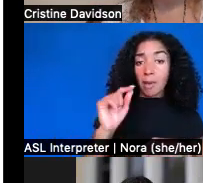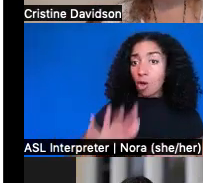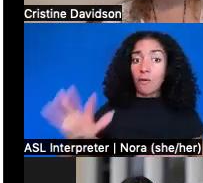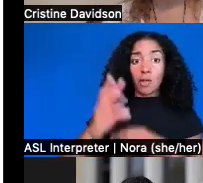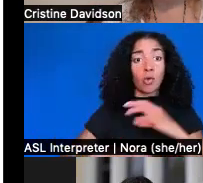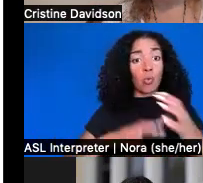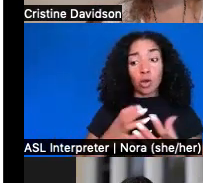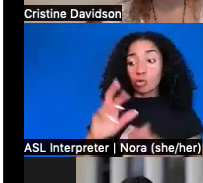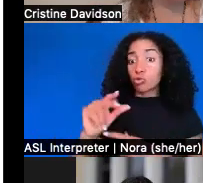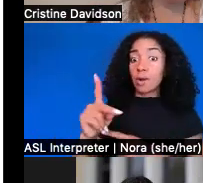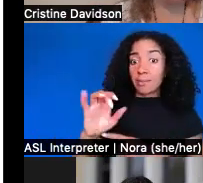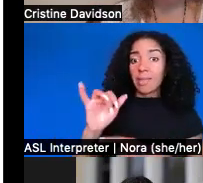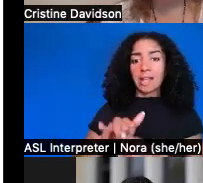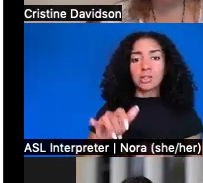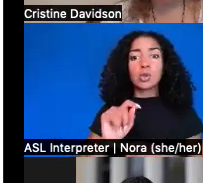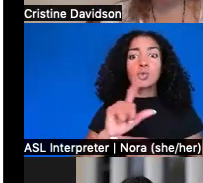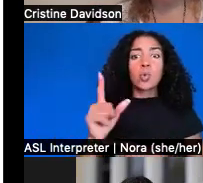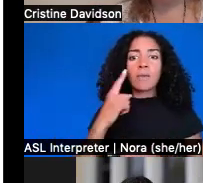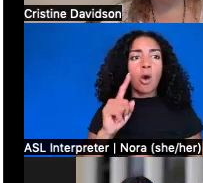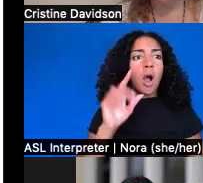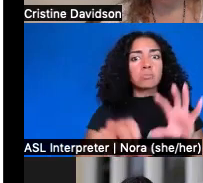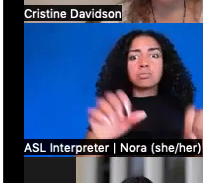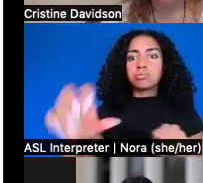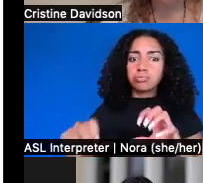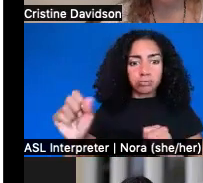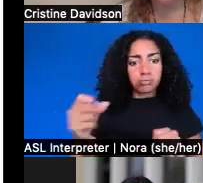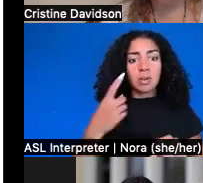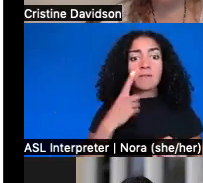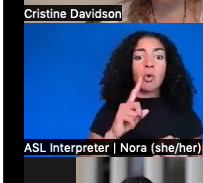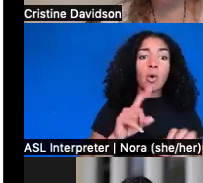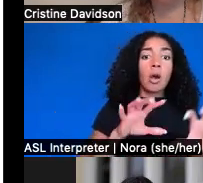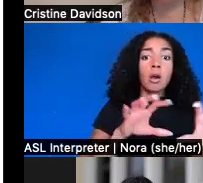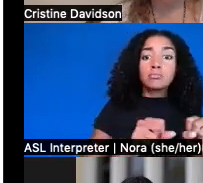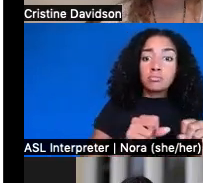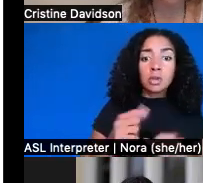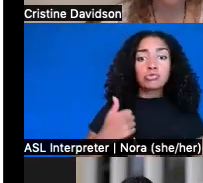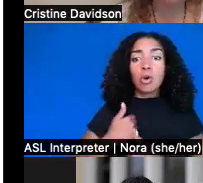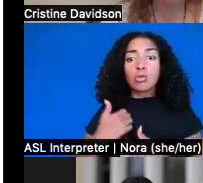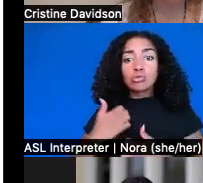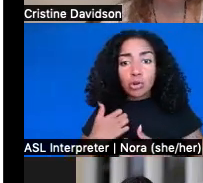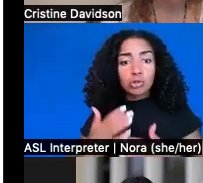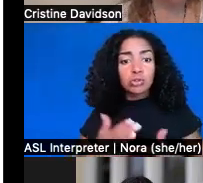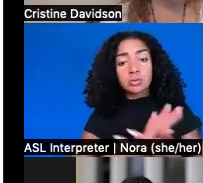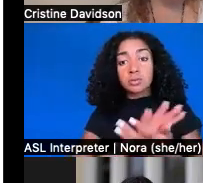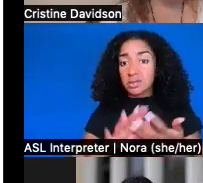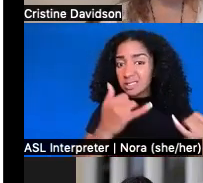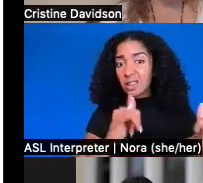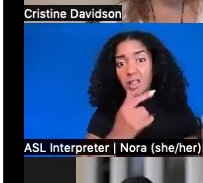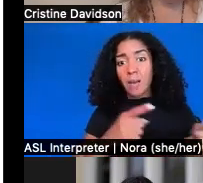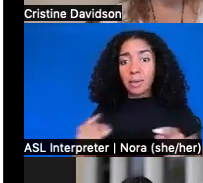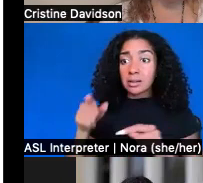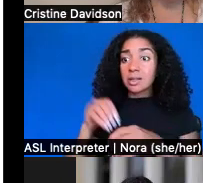Colonizing, the soldiers, the settlers, it's still happening. It's happening in the Ukraine,